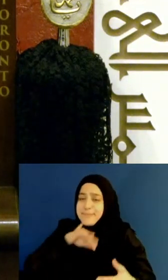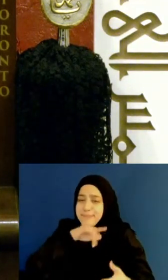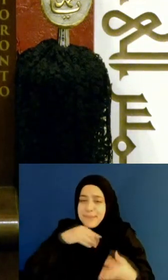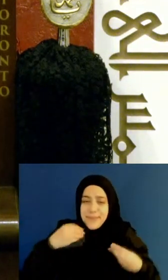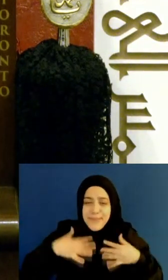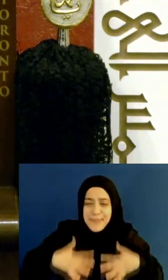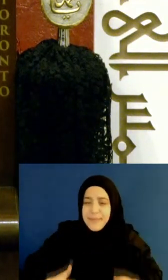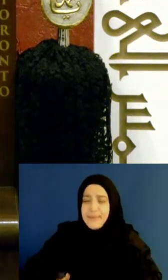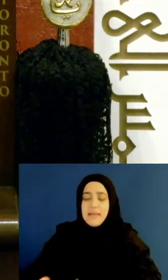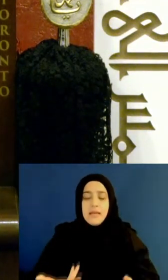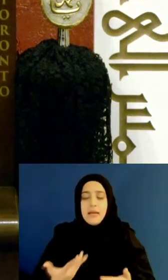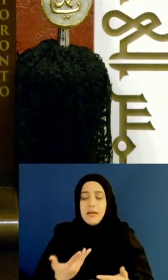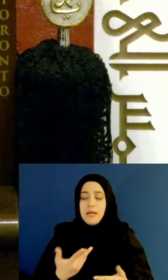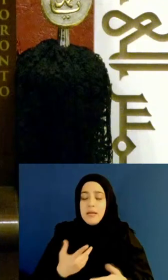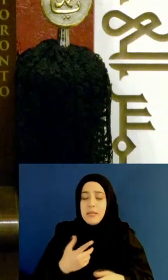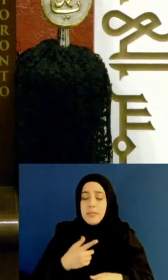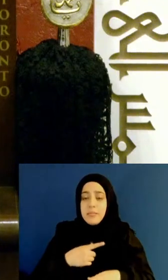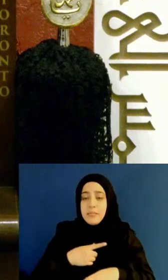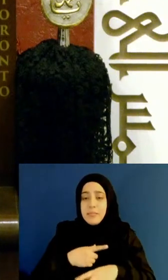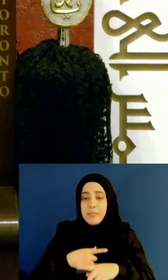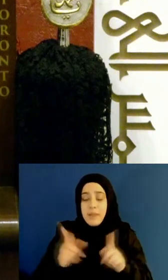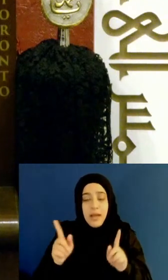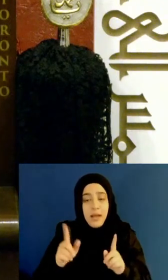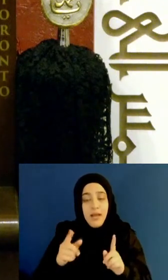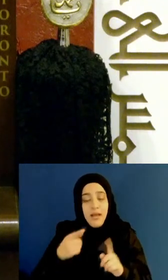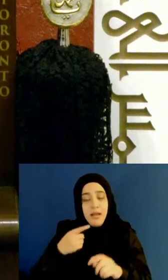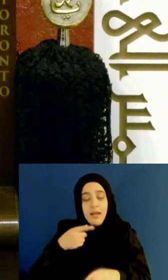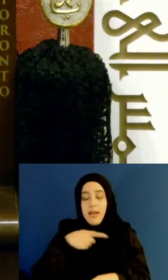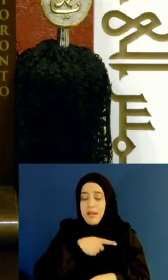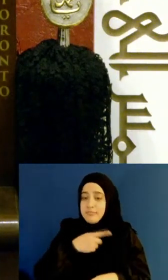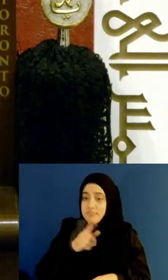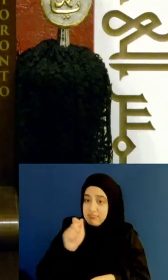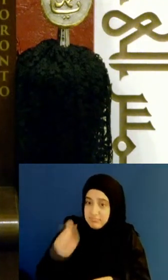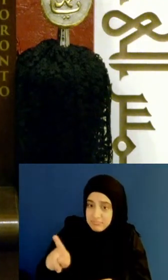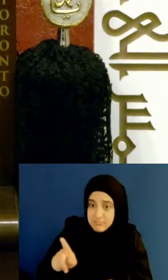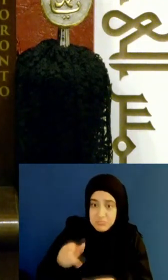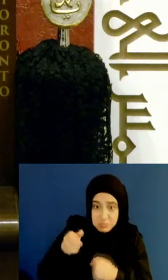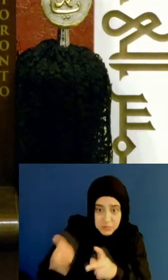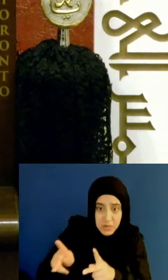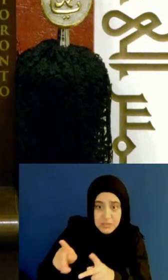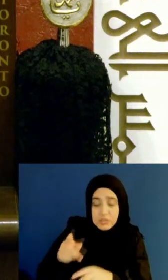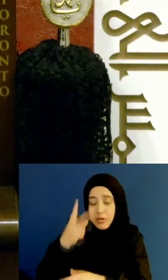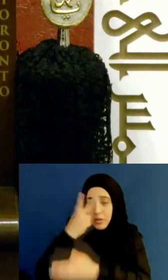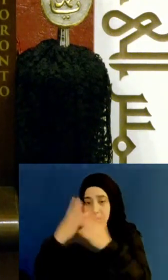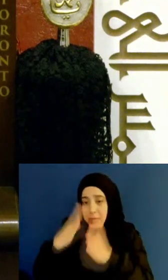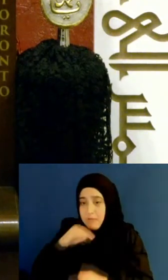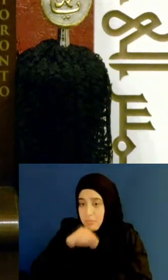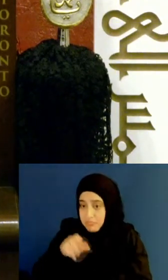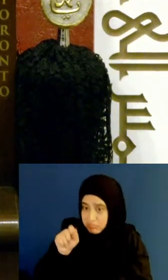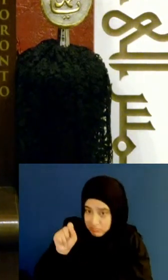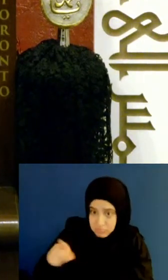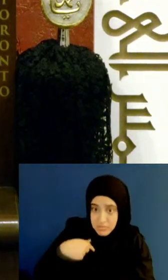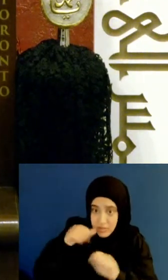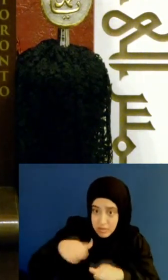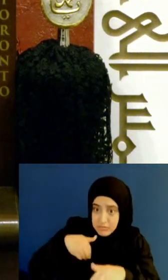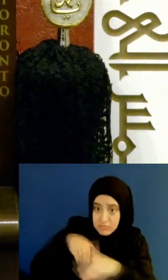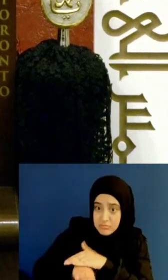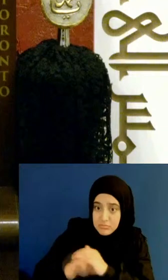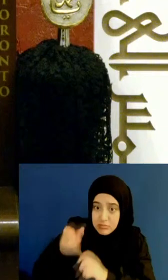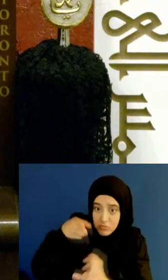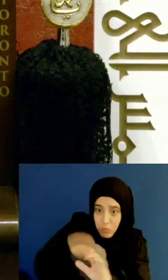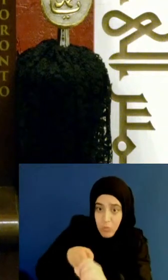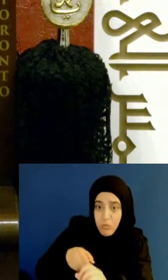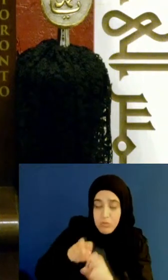permission of Rasulullah, seated in a circle. As he sat next to this Qurayshi, this person who had